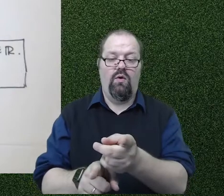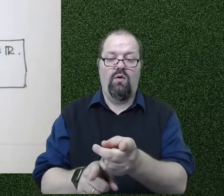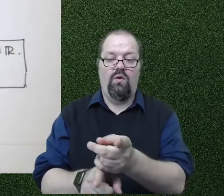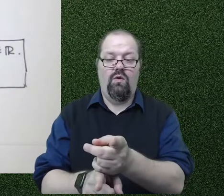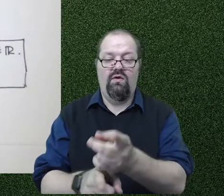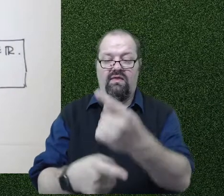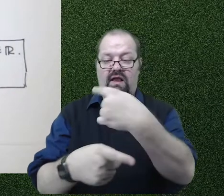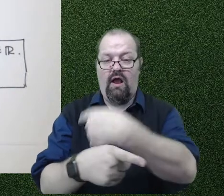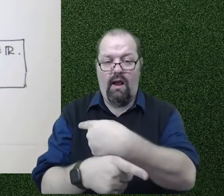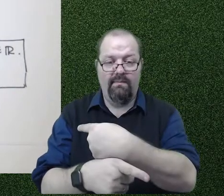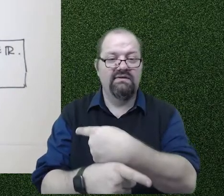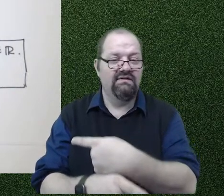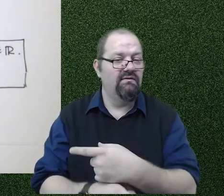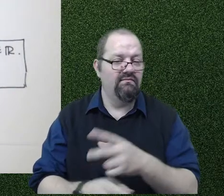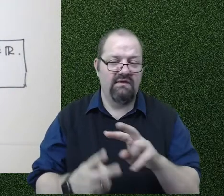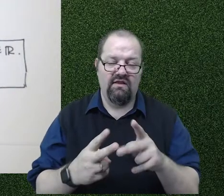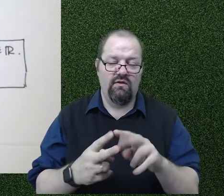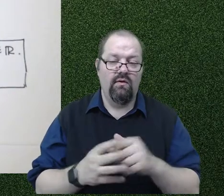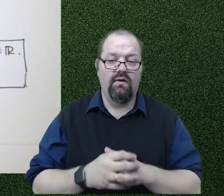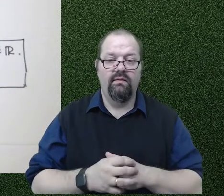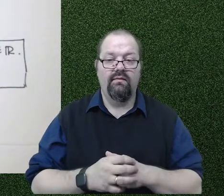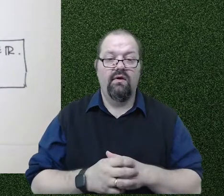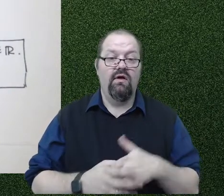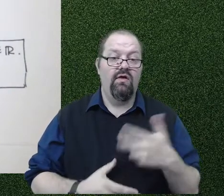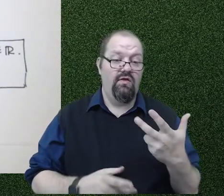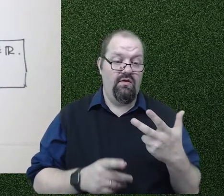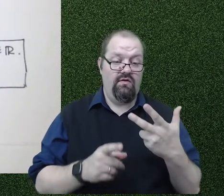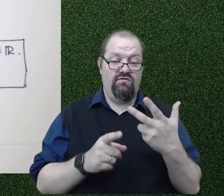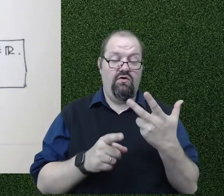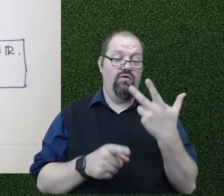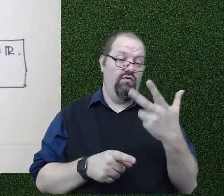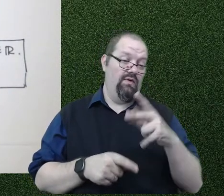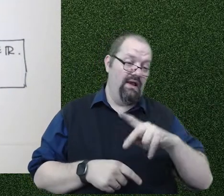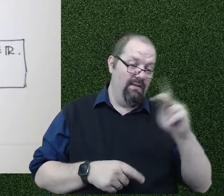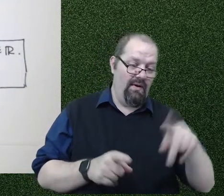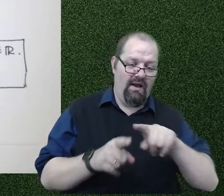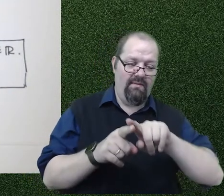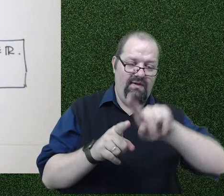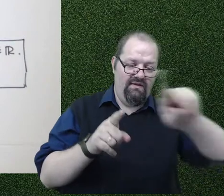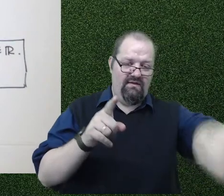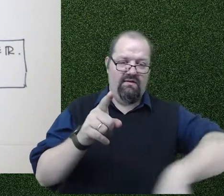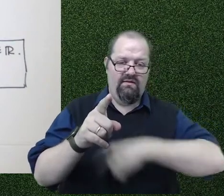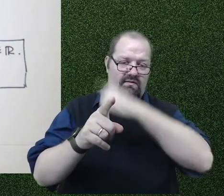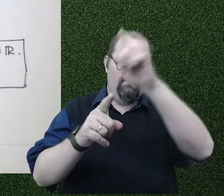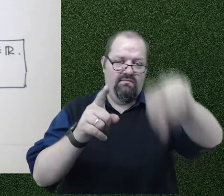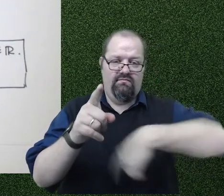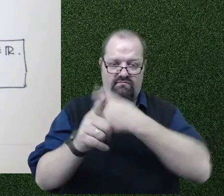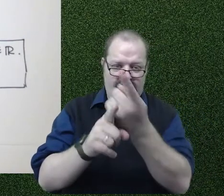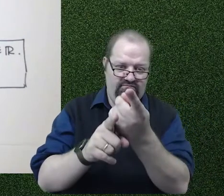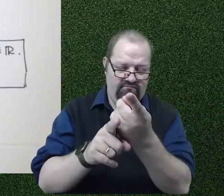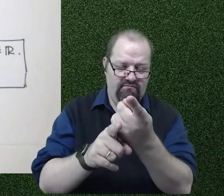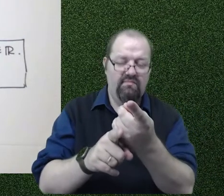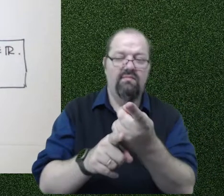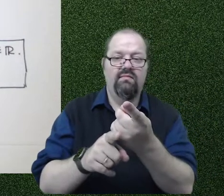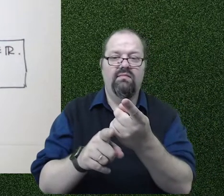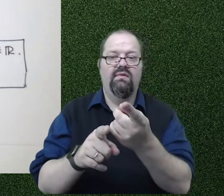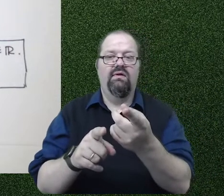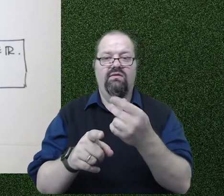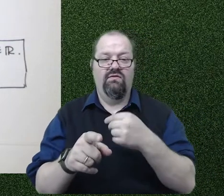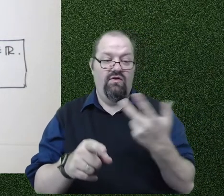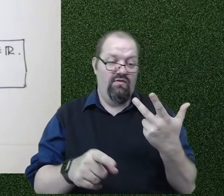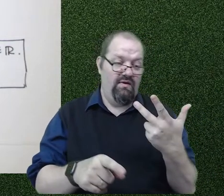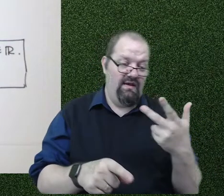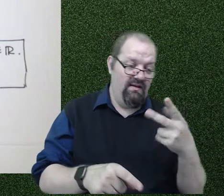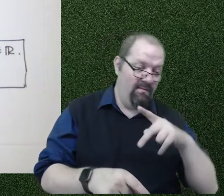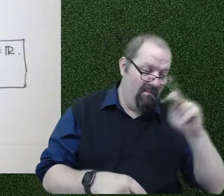2 pi just ends up back over here. 3 pi just ends up over there. So we've got 0, pi, 2 pi, 3 pi, 4